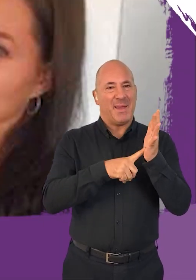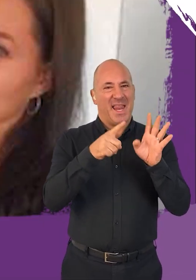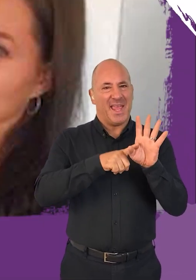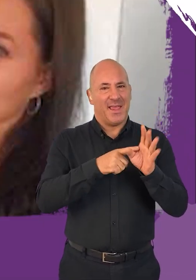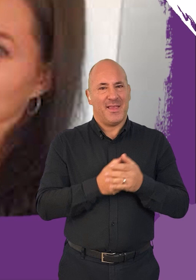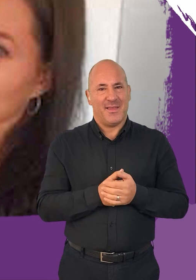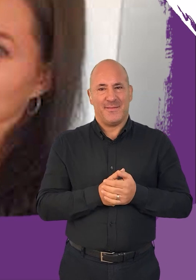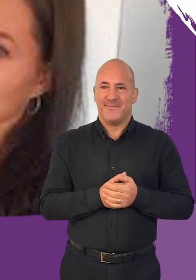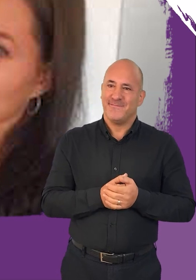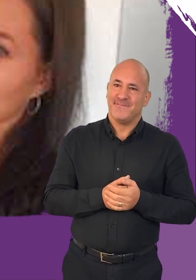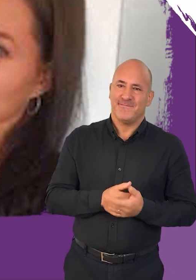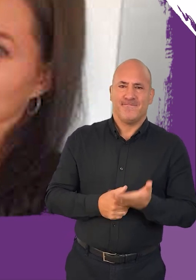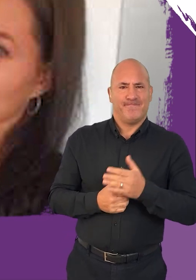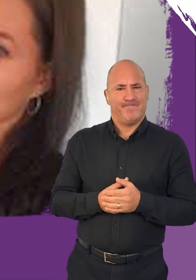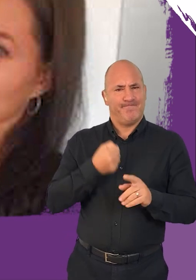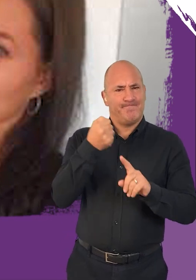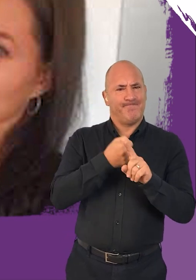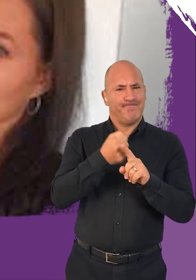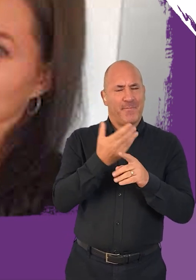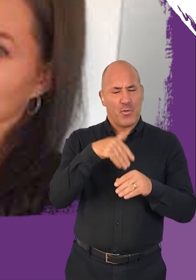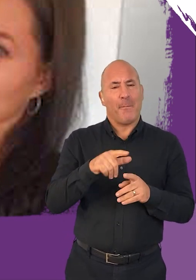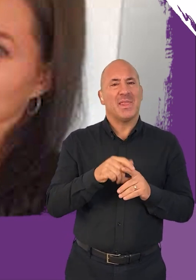Emily Brager, Daily Express.